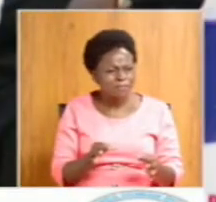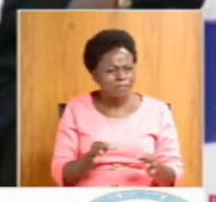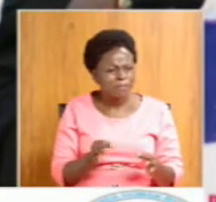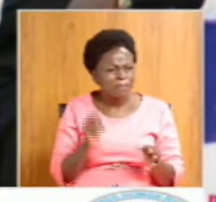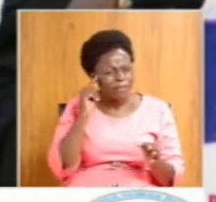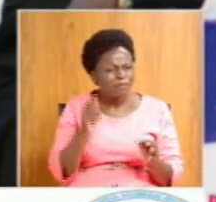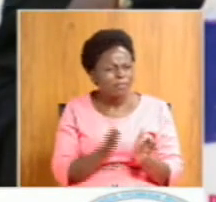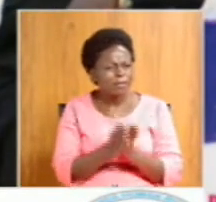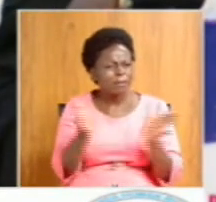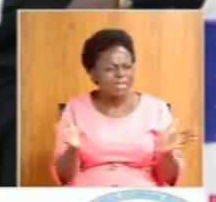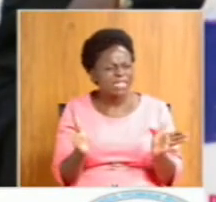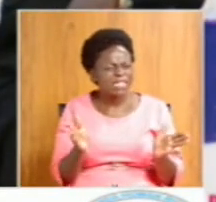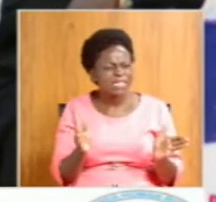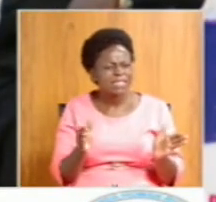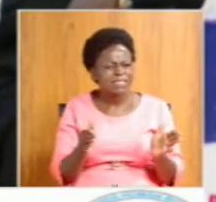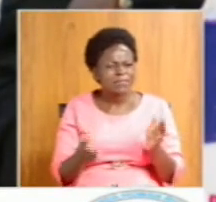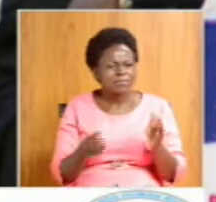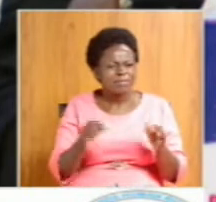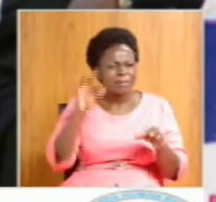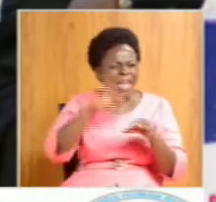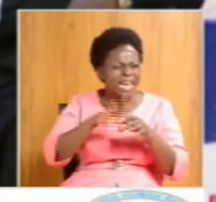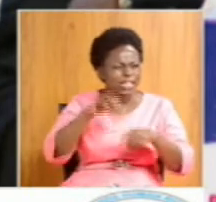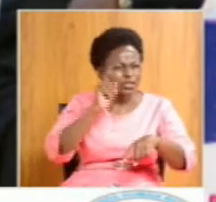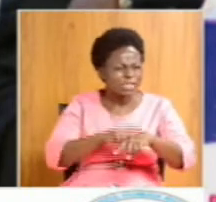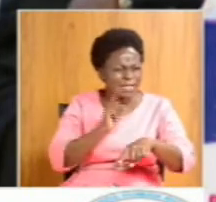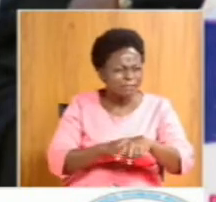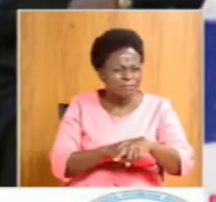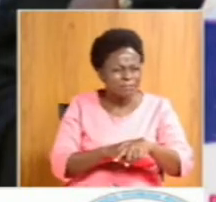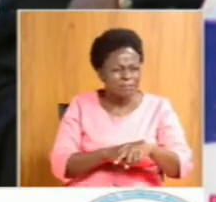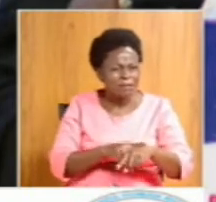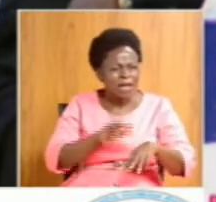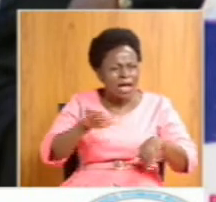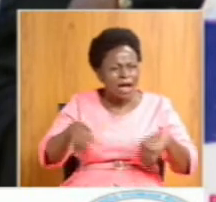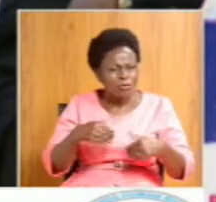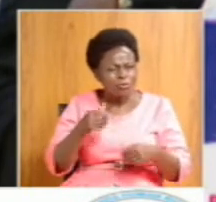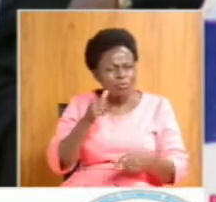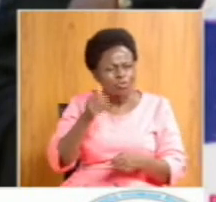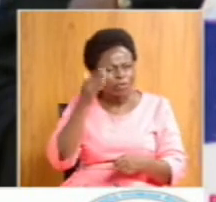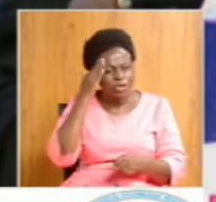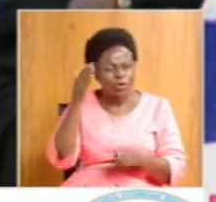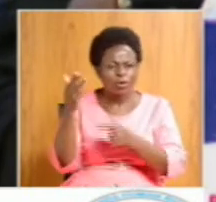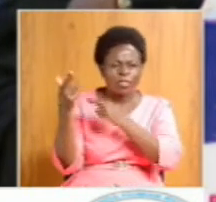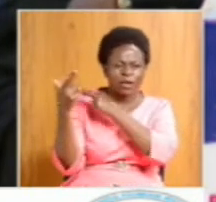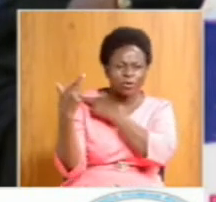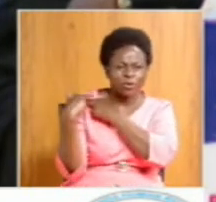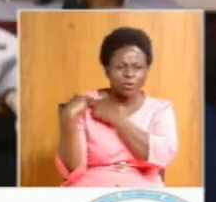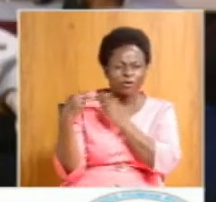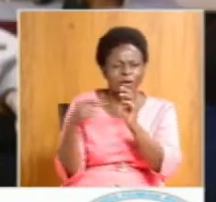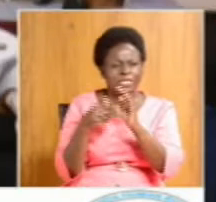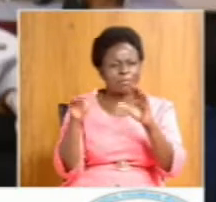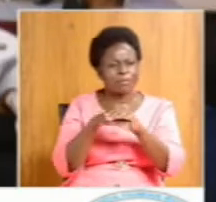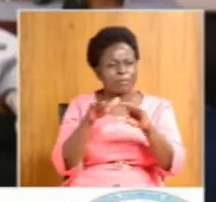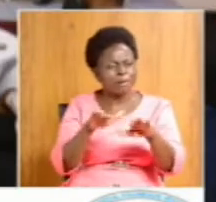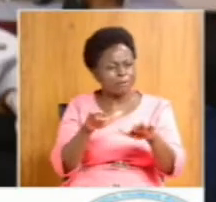public? I mean, is it at the election time? How do we get to know the role, for example, of a